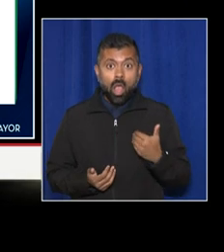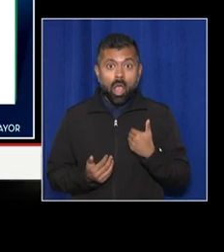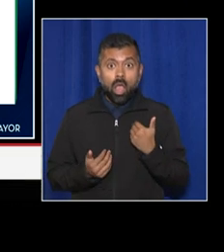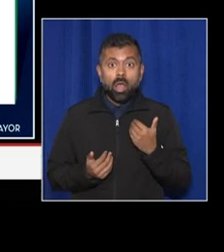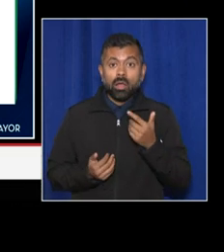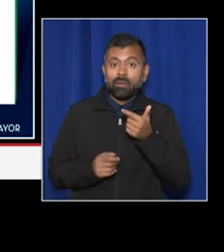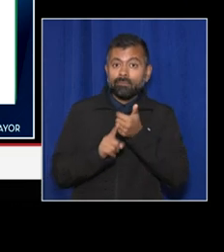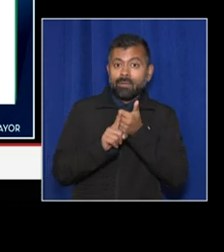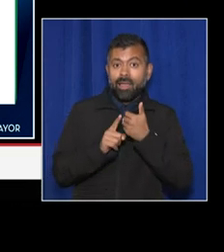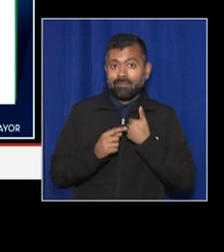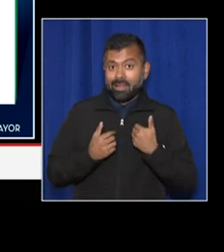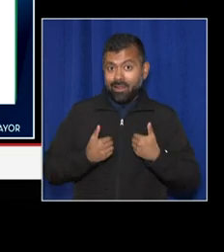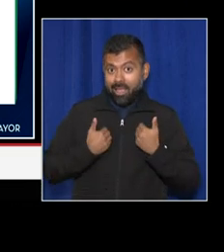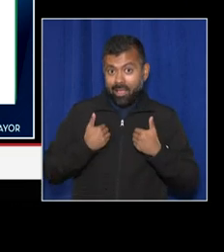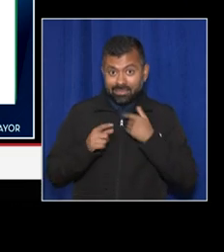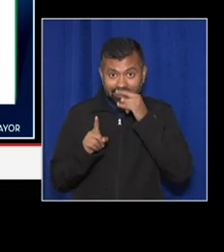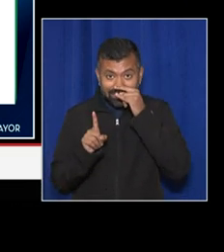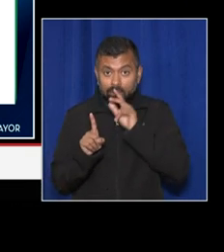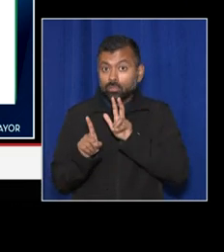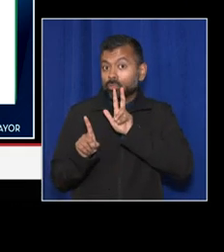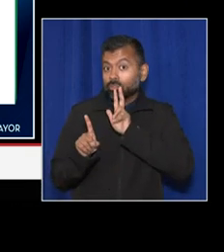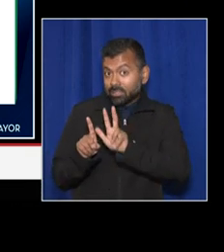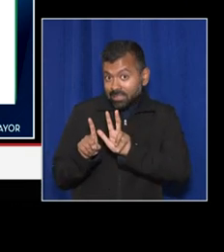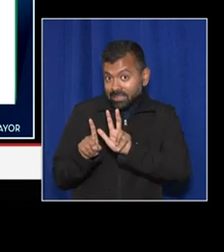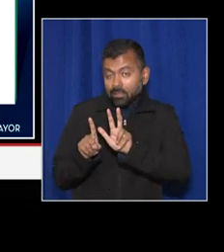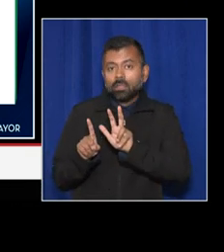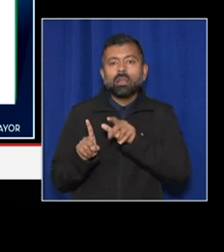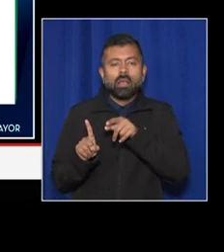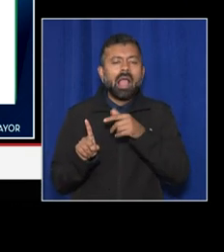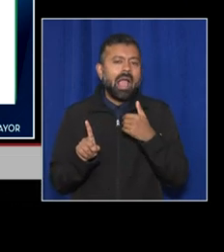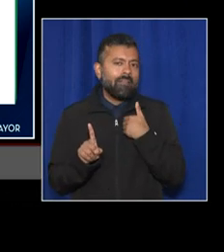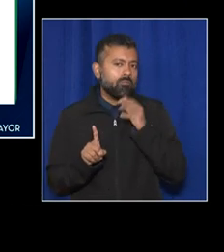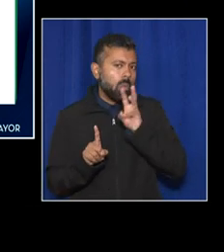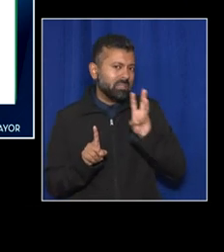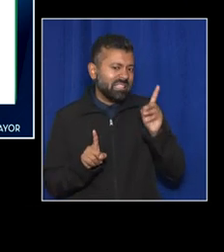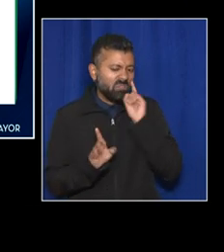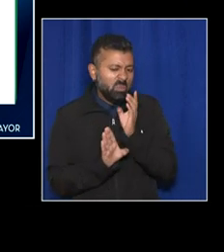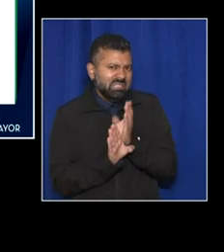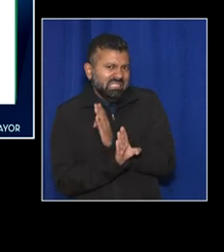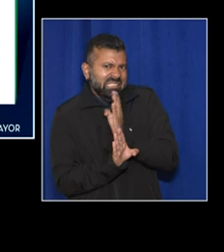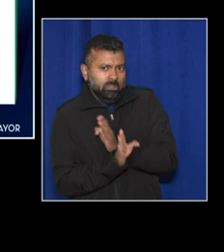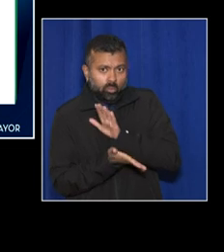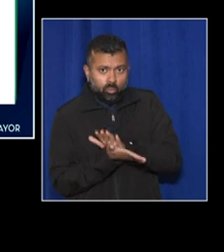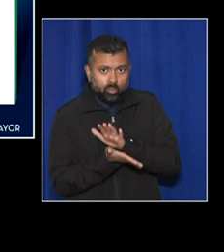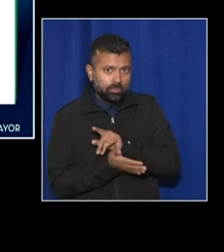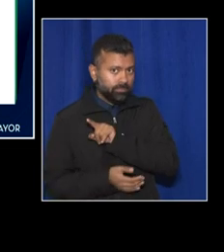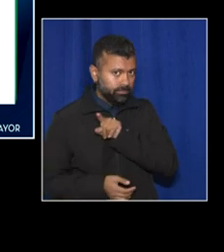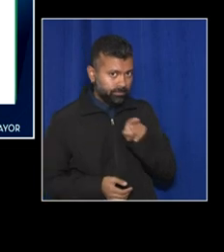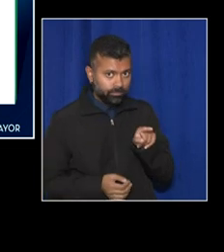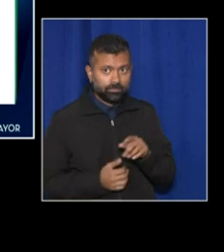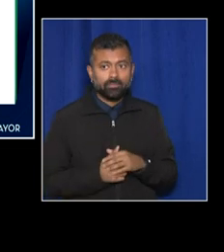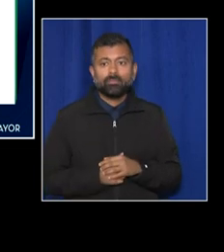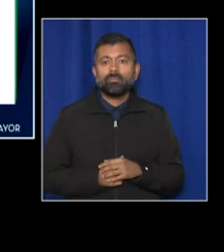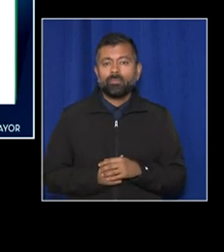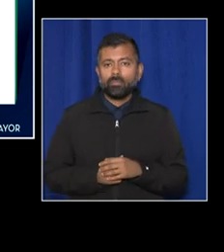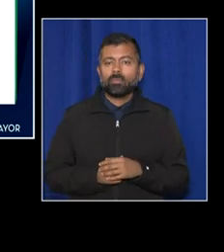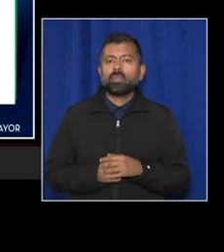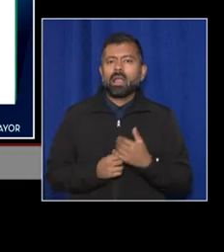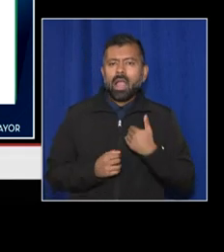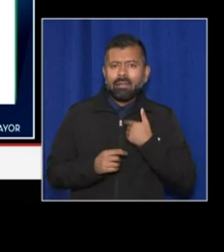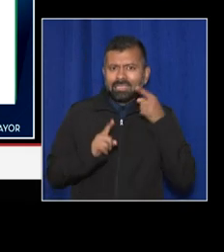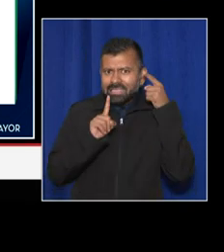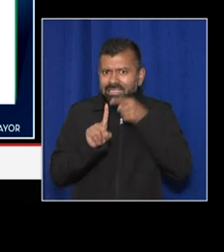mychildcare.dc.gov can provide all kinds of information about the providers around where you live and how to gain access to our strong